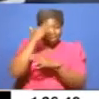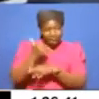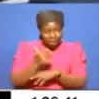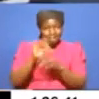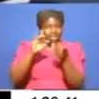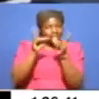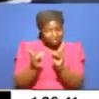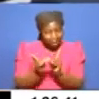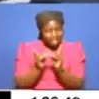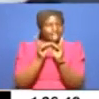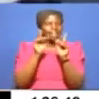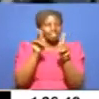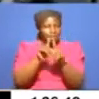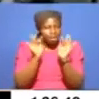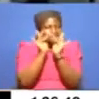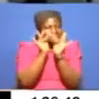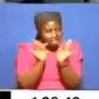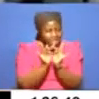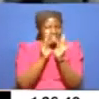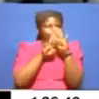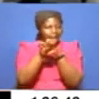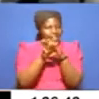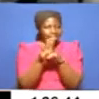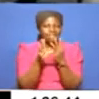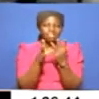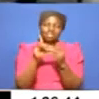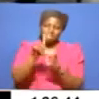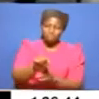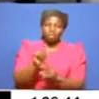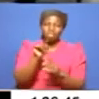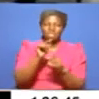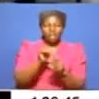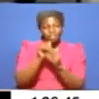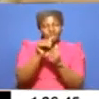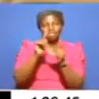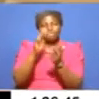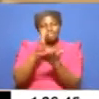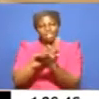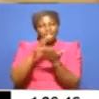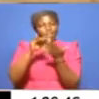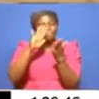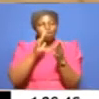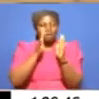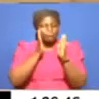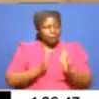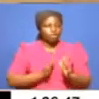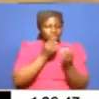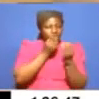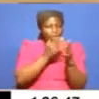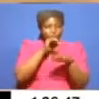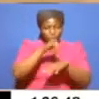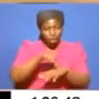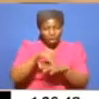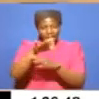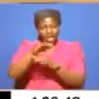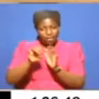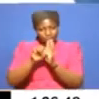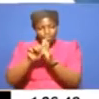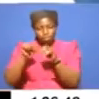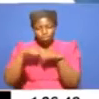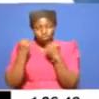and internet-enabled devices. But this has led to the sharing of more personal information on platforms like social media